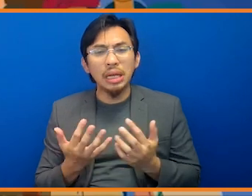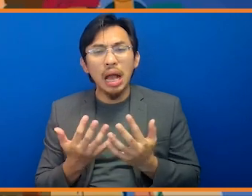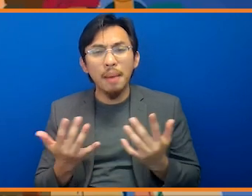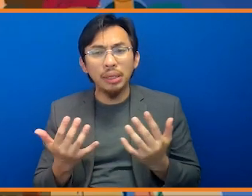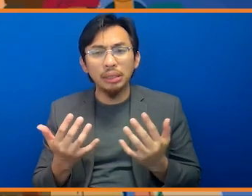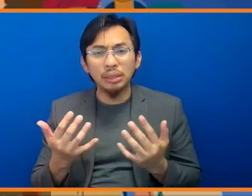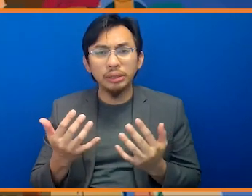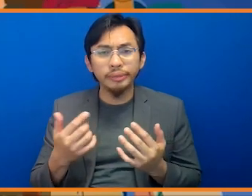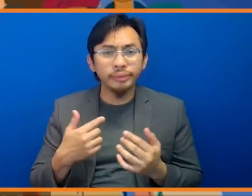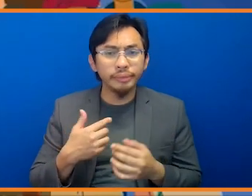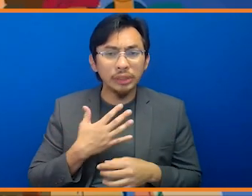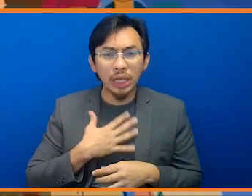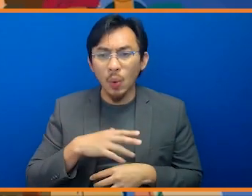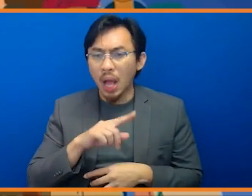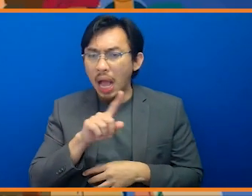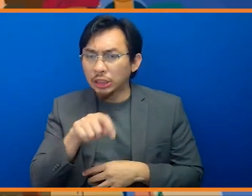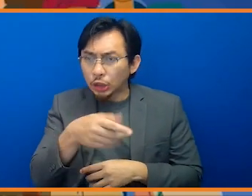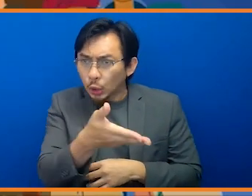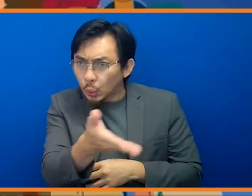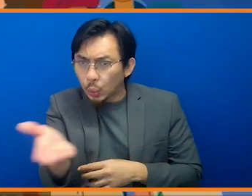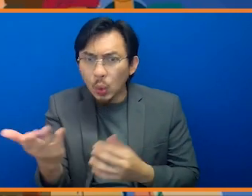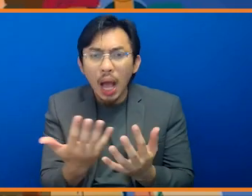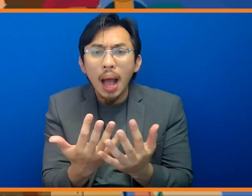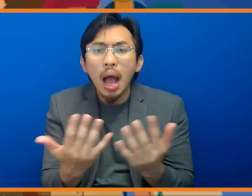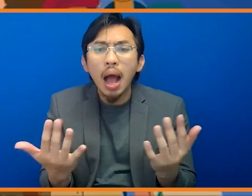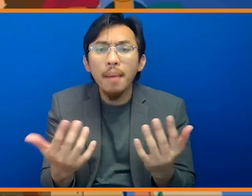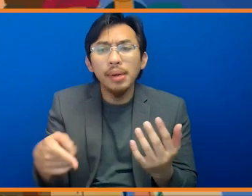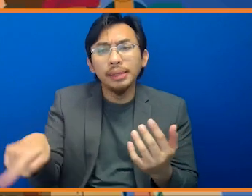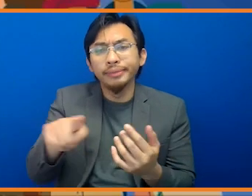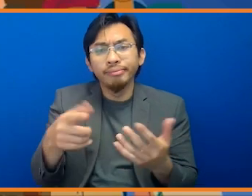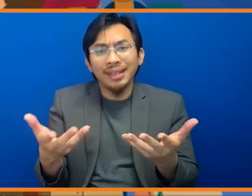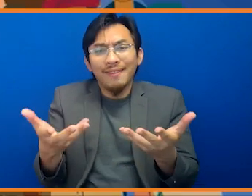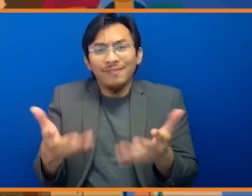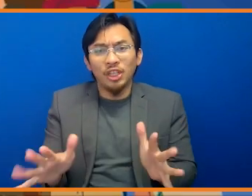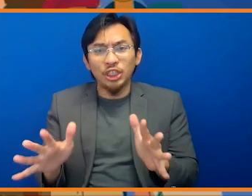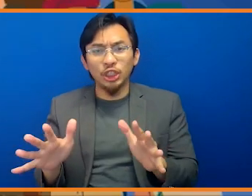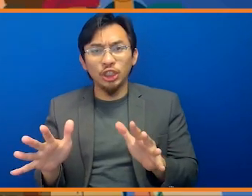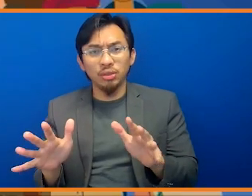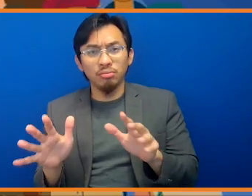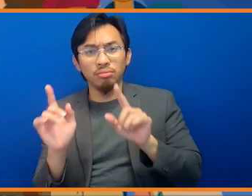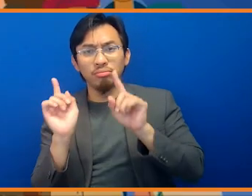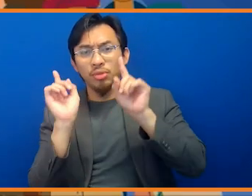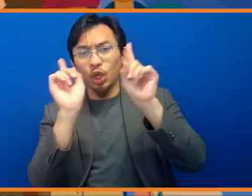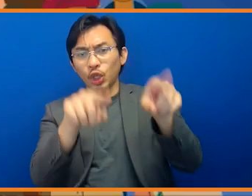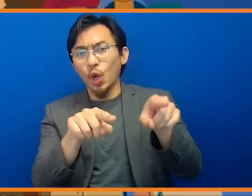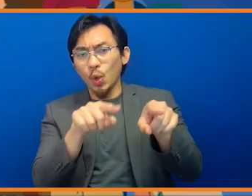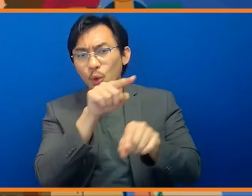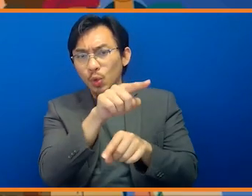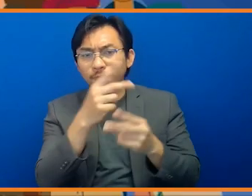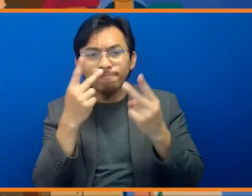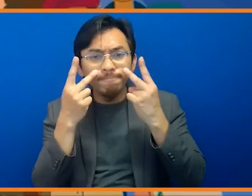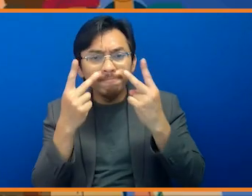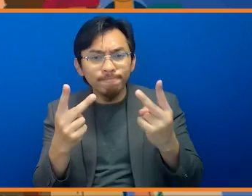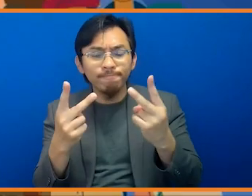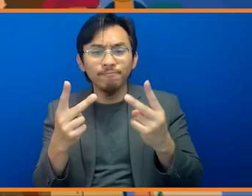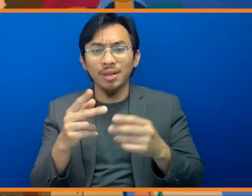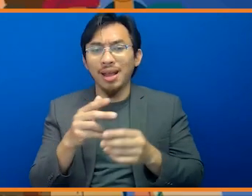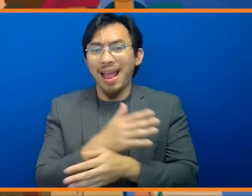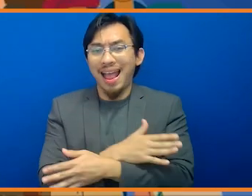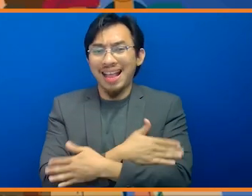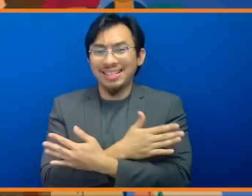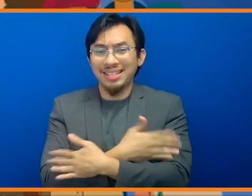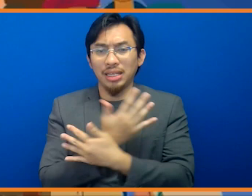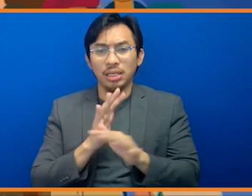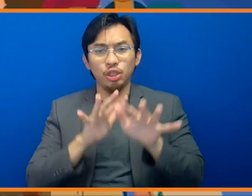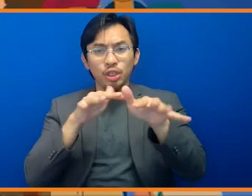I'd like to ask all the participants, how many participants already you had visited to